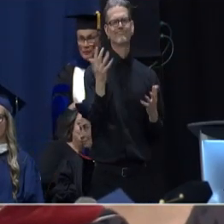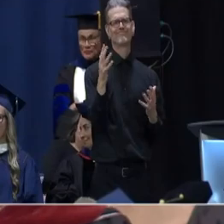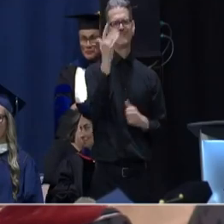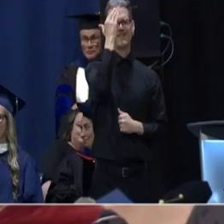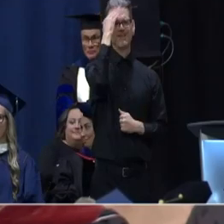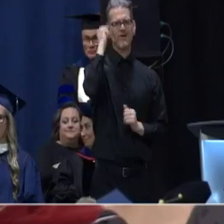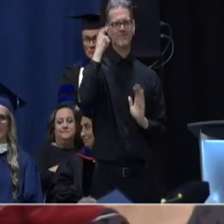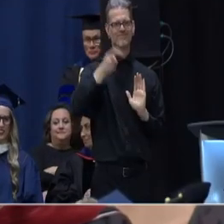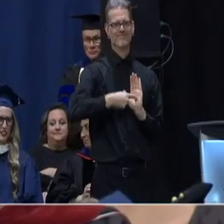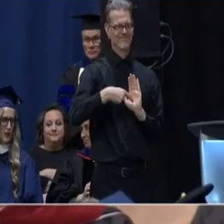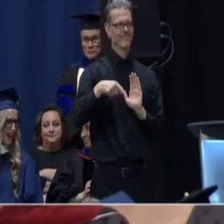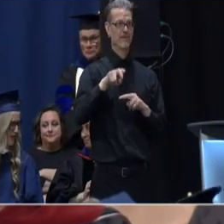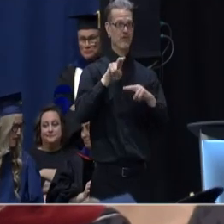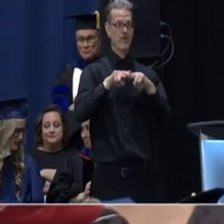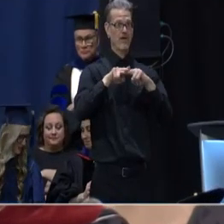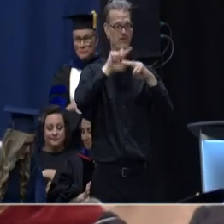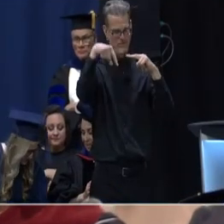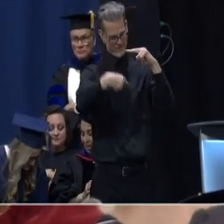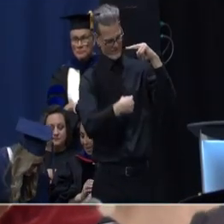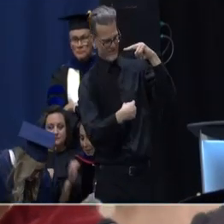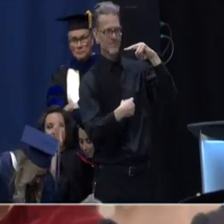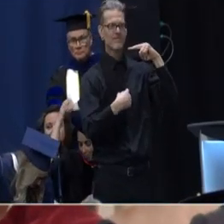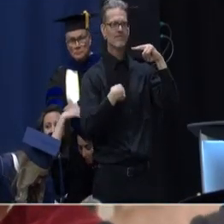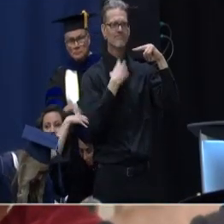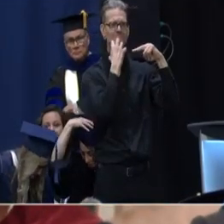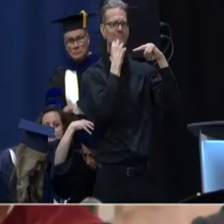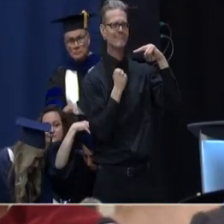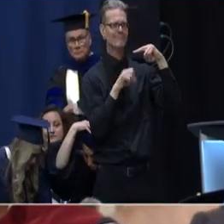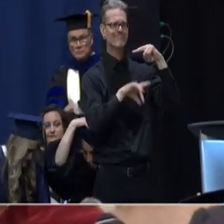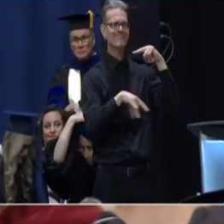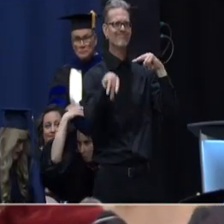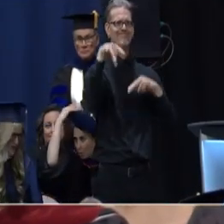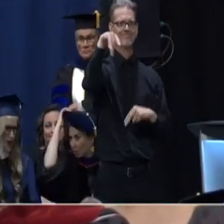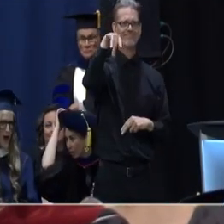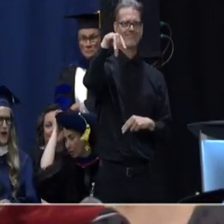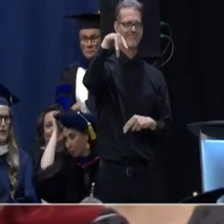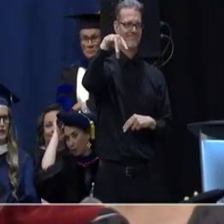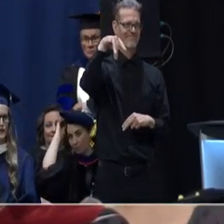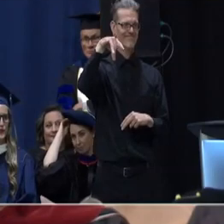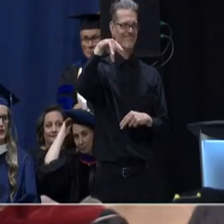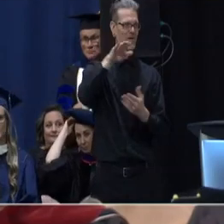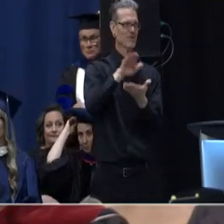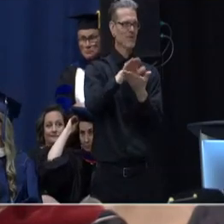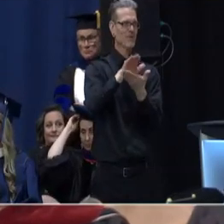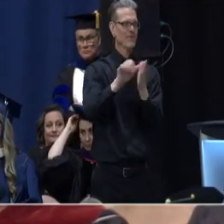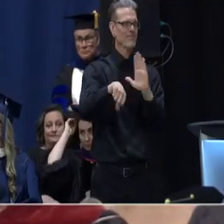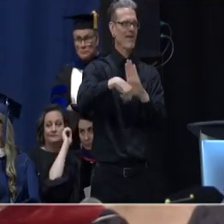your chairs, you'll find a memento which represents a school bell.